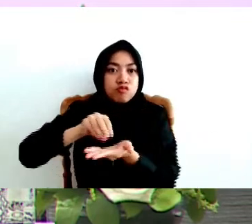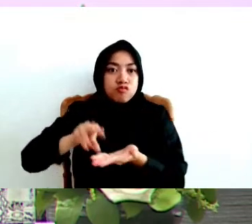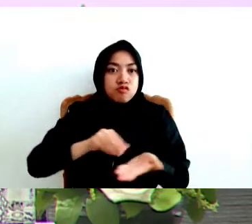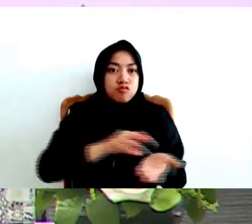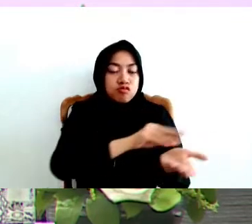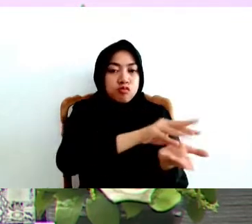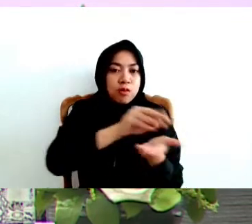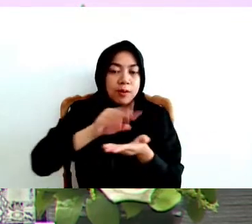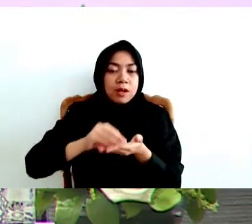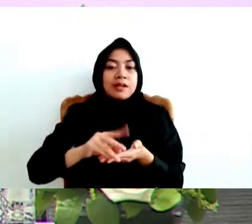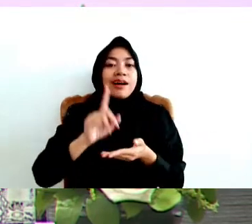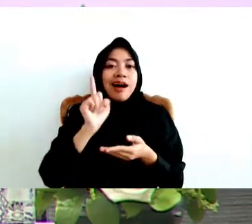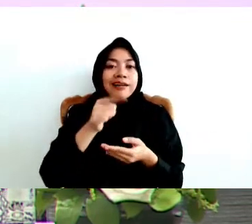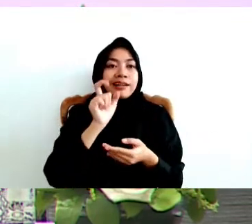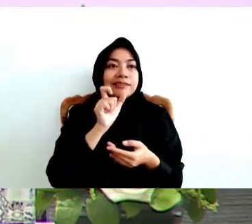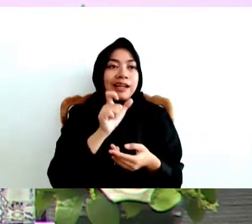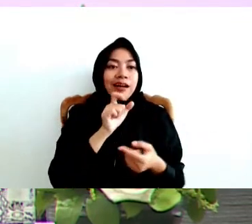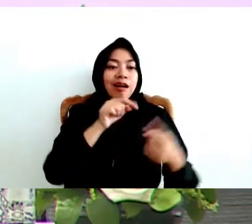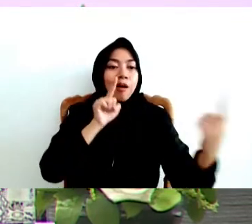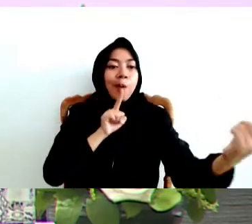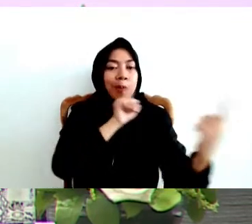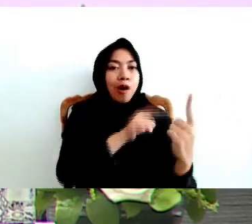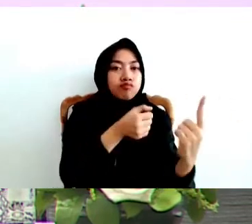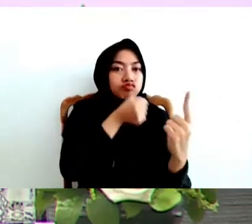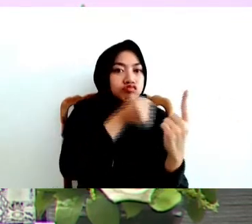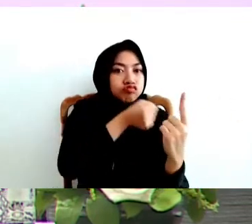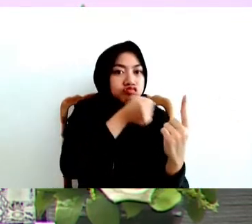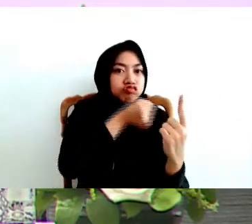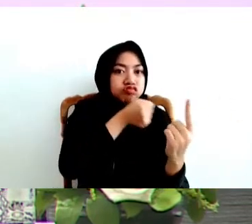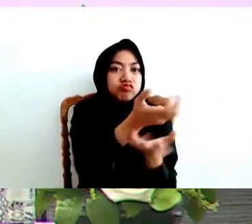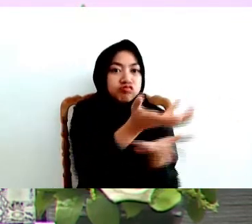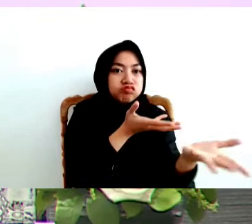participatory approach at the community level, at